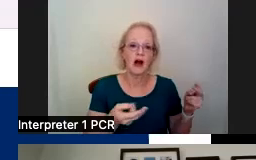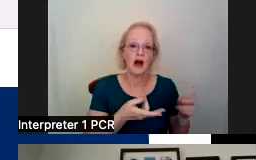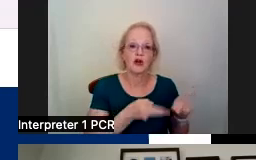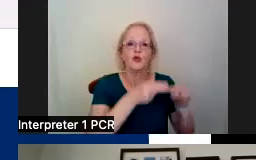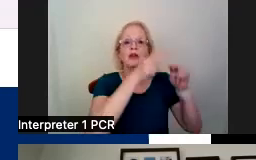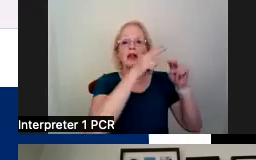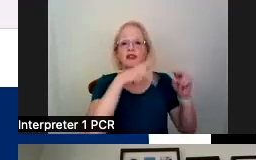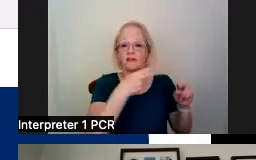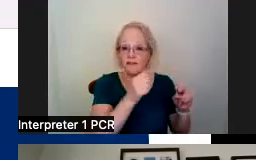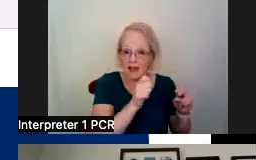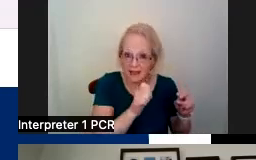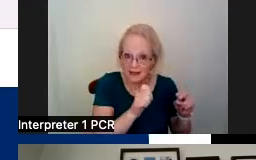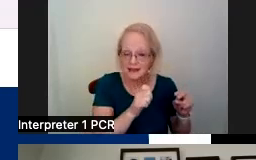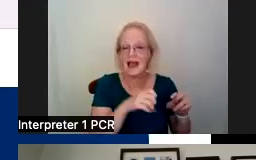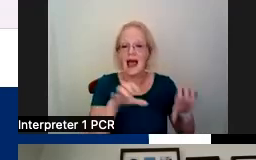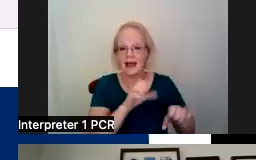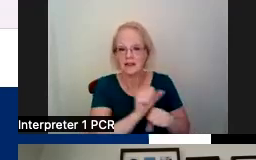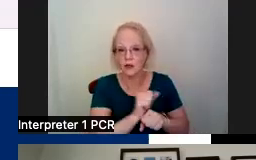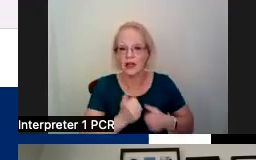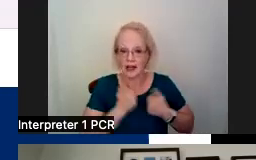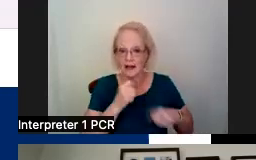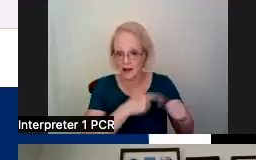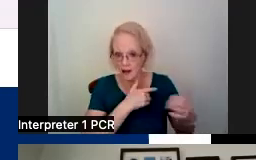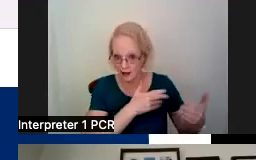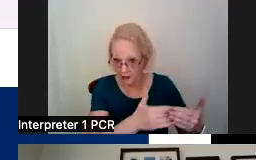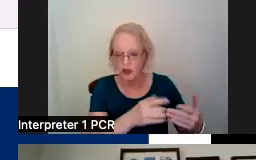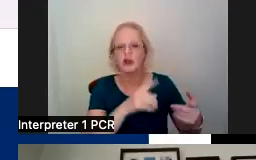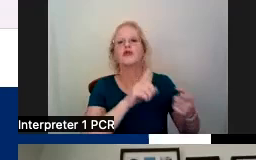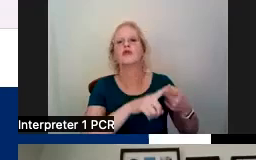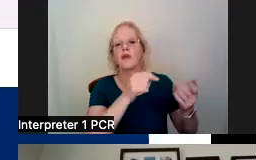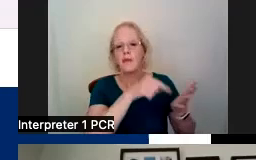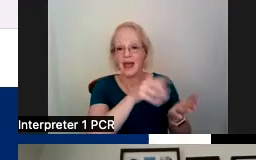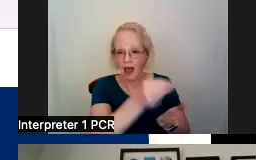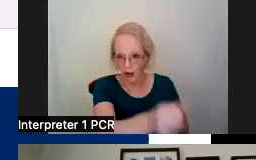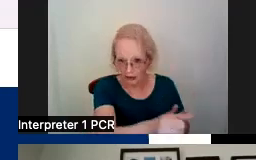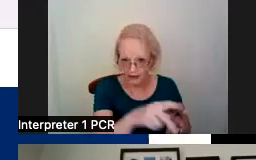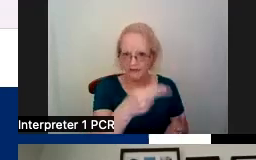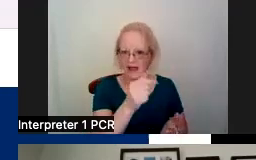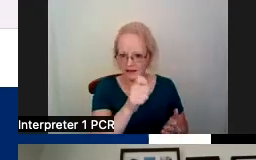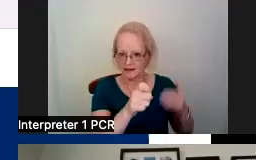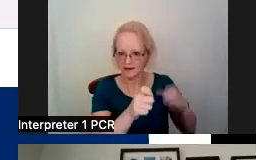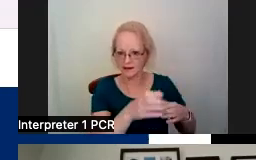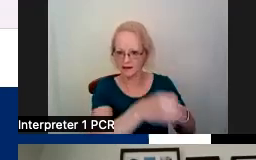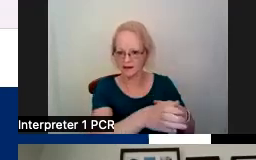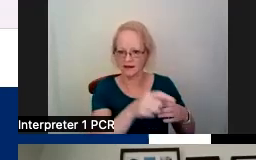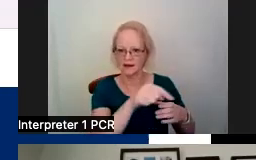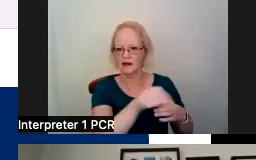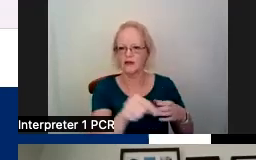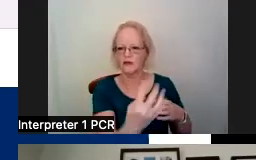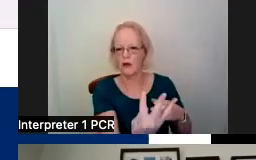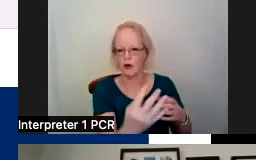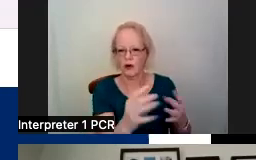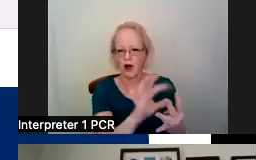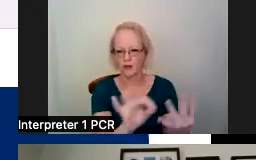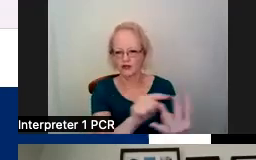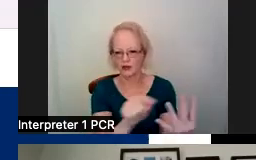working lifetime, into the payout phase, whichever one of those 4 payout phases we're talking about, in a reasonable way